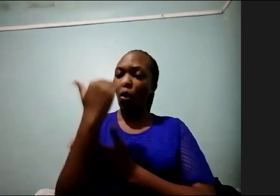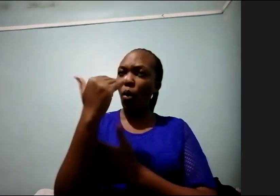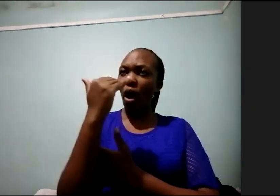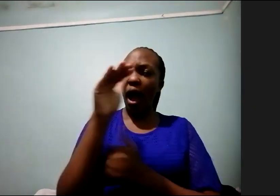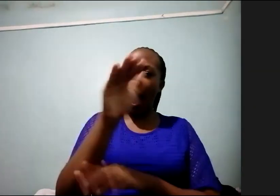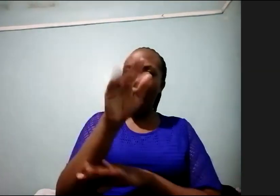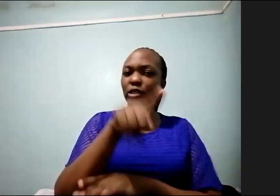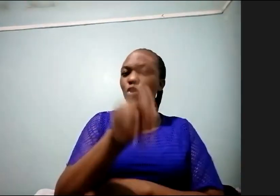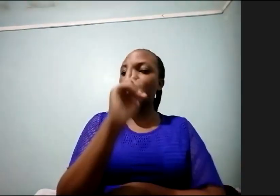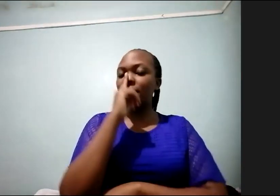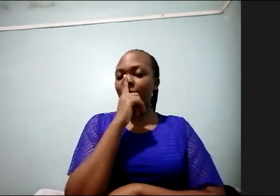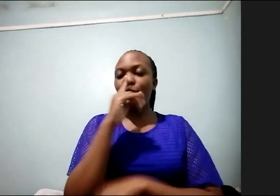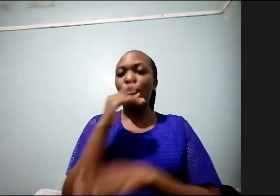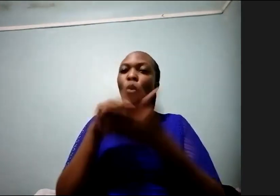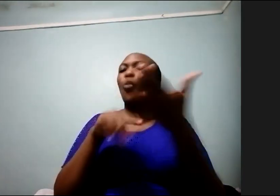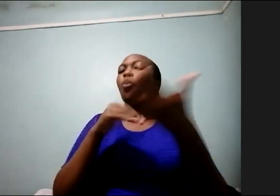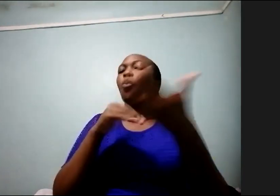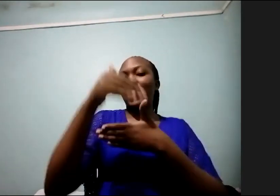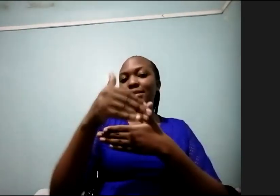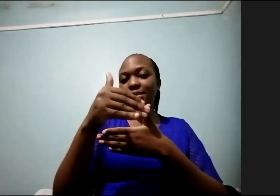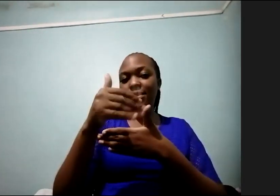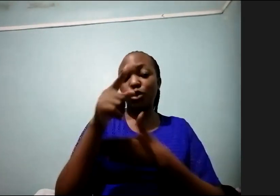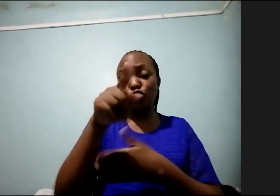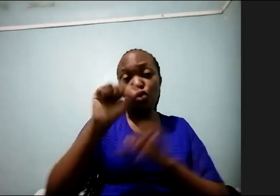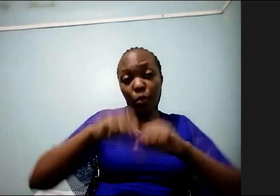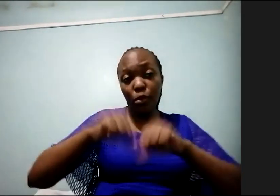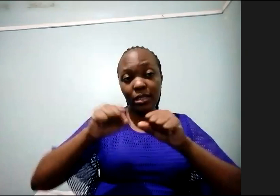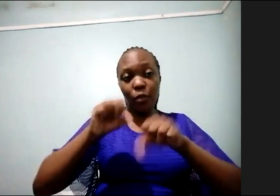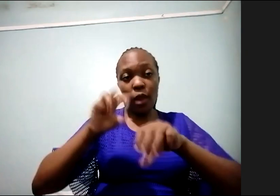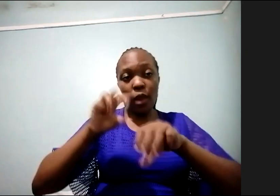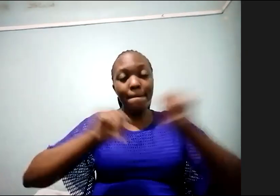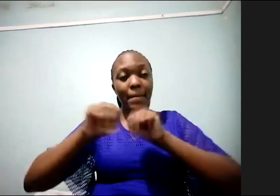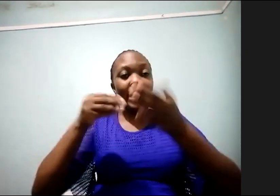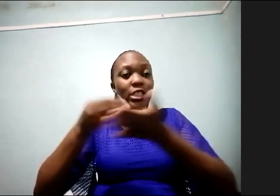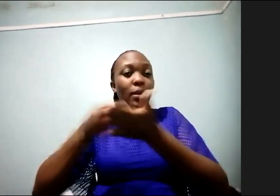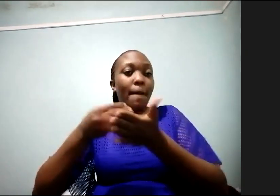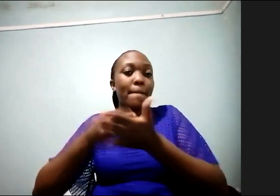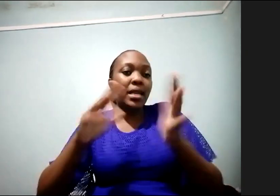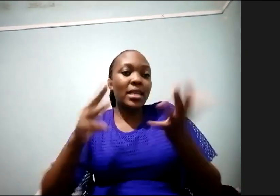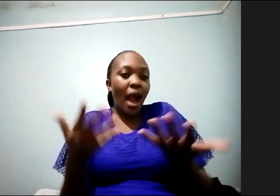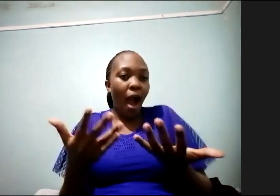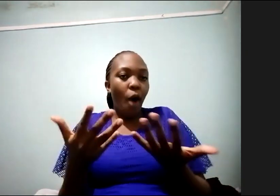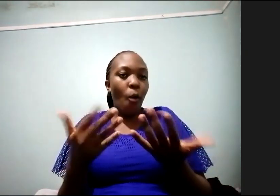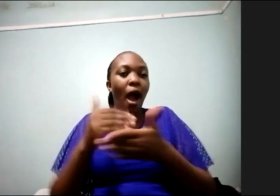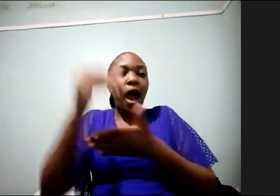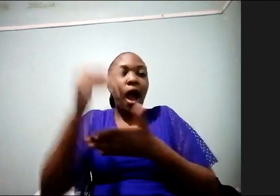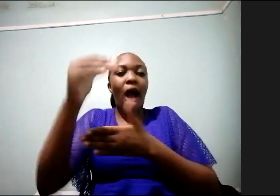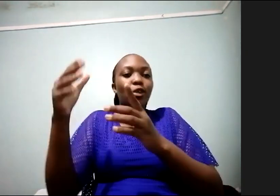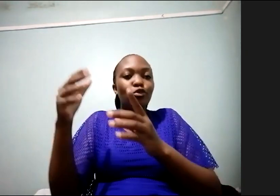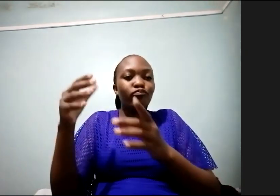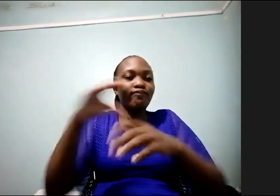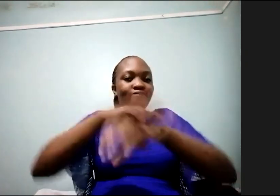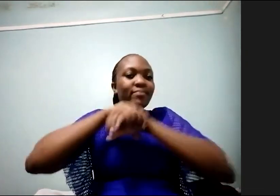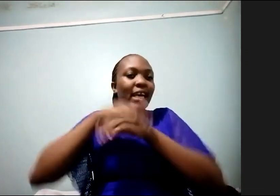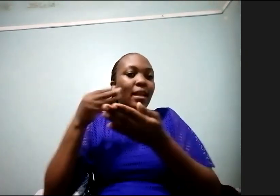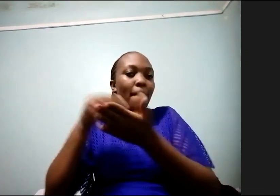then do you manage money finally when you get the money? Because I think that's where sometimes we have problems. We work